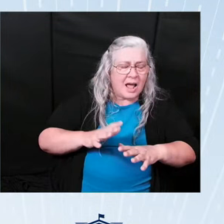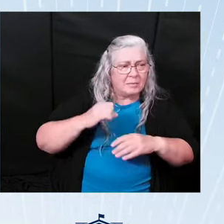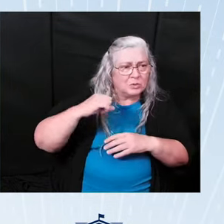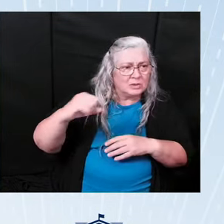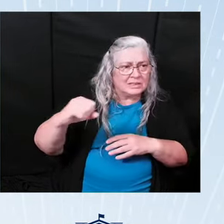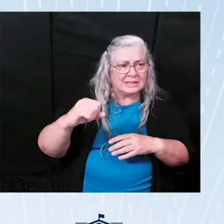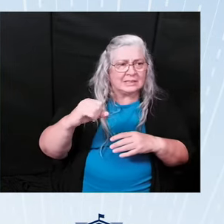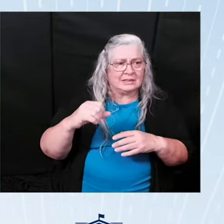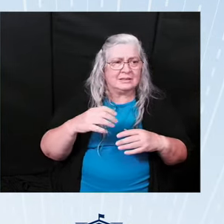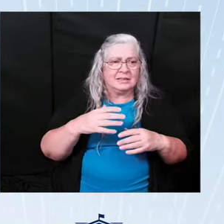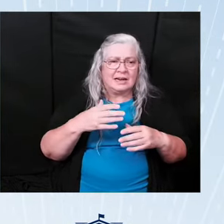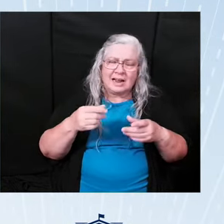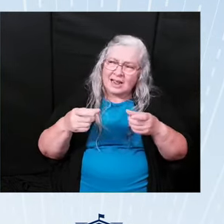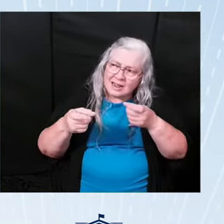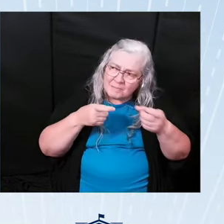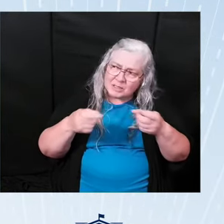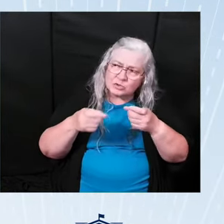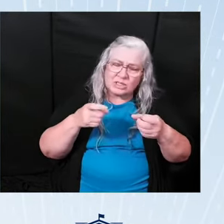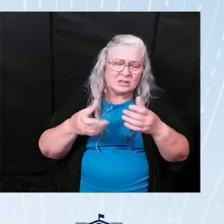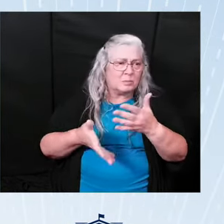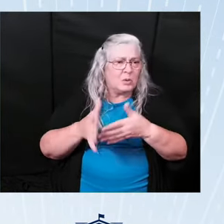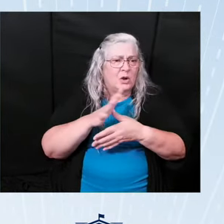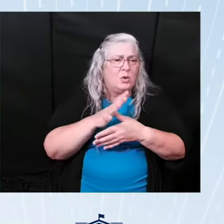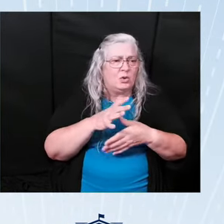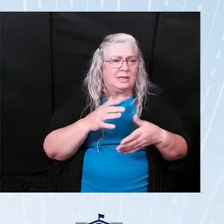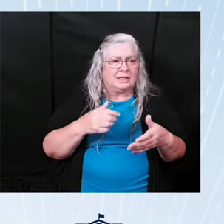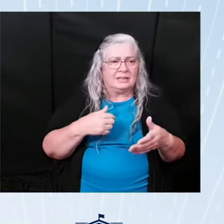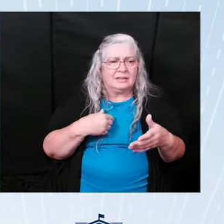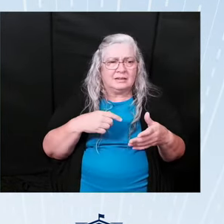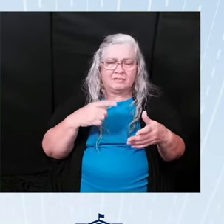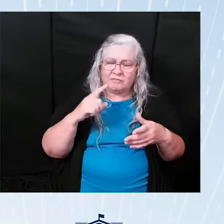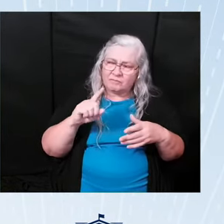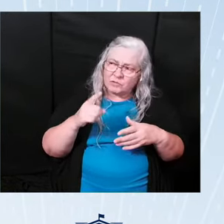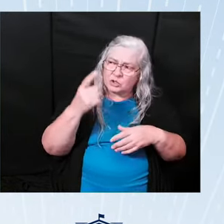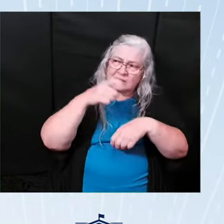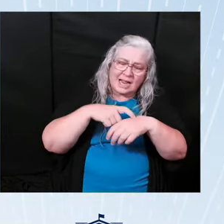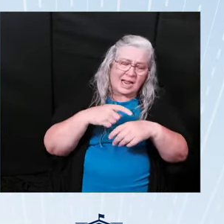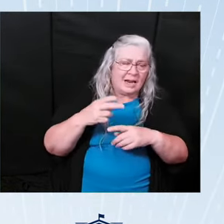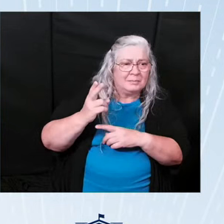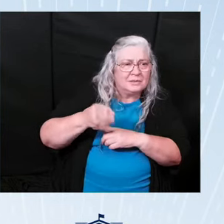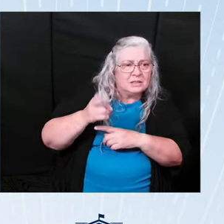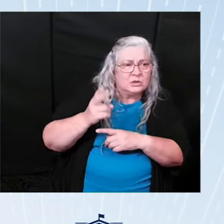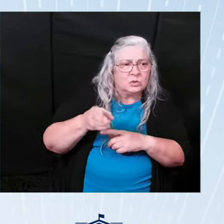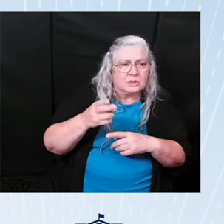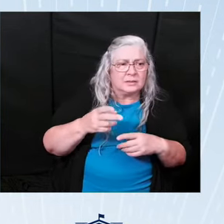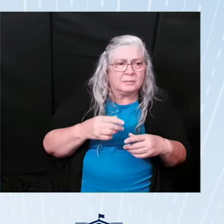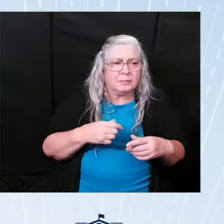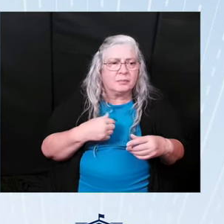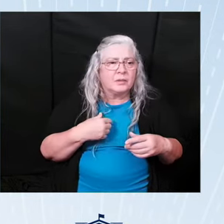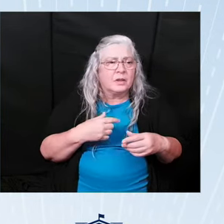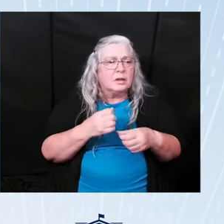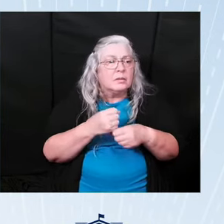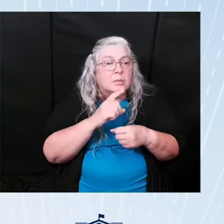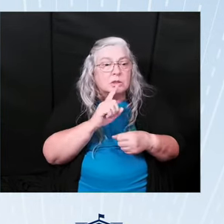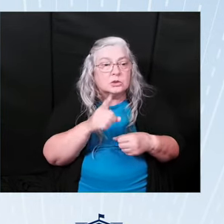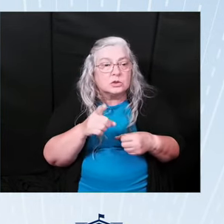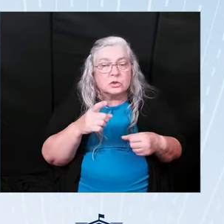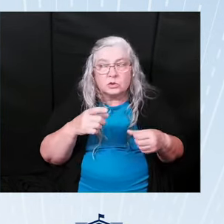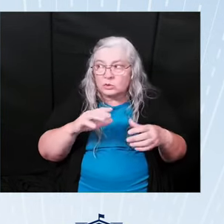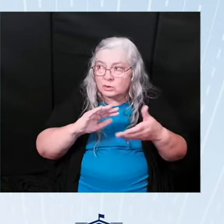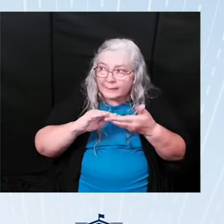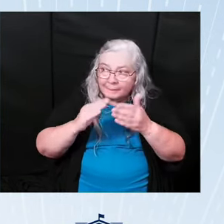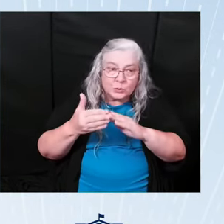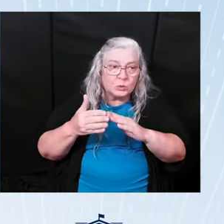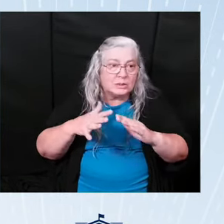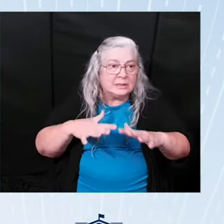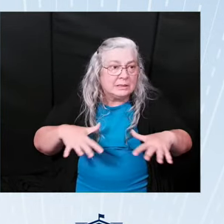investments in resilience will help all of our communities in this country, including those who have been overlooked and left behind in the past. That is a critical part